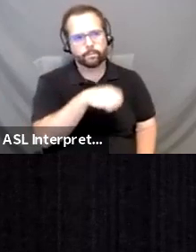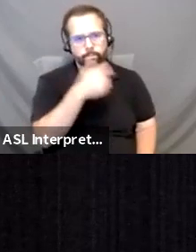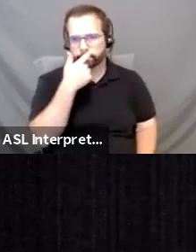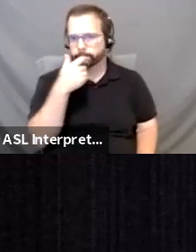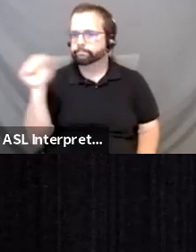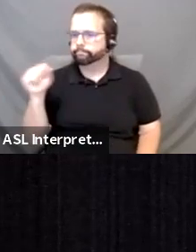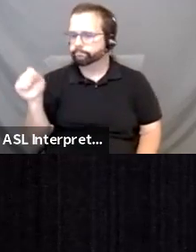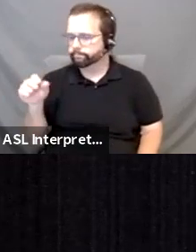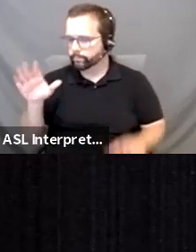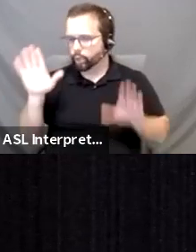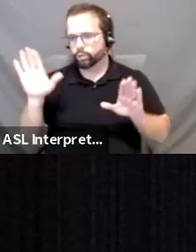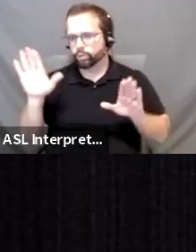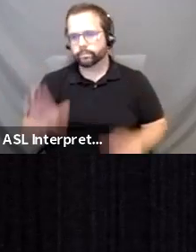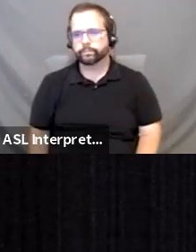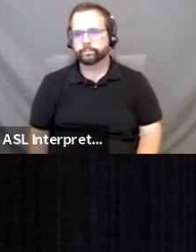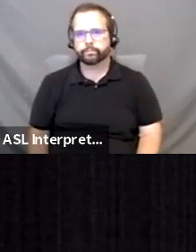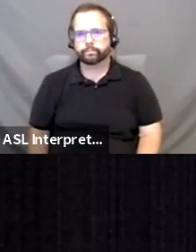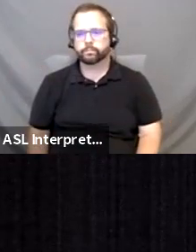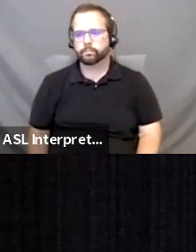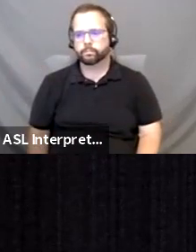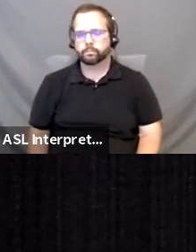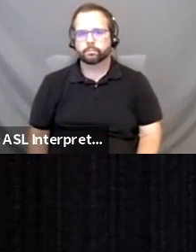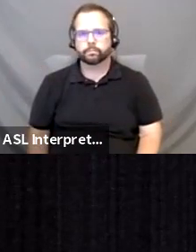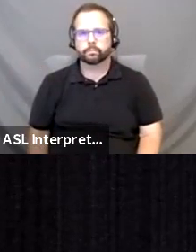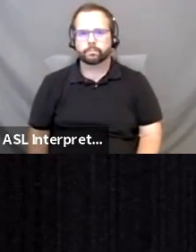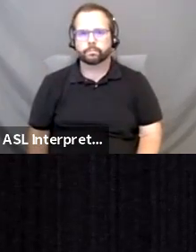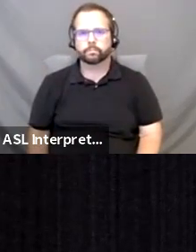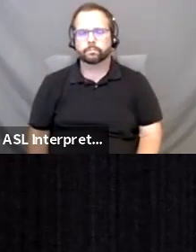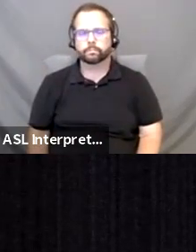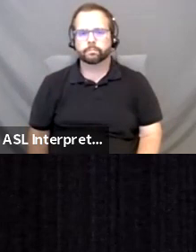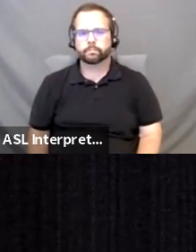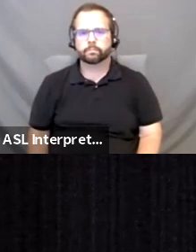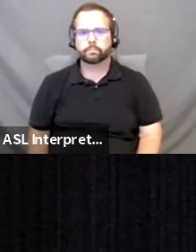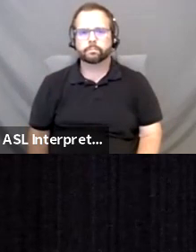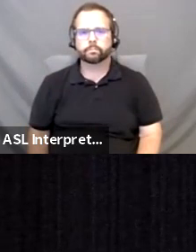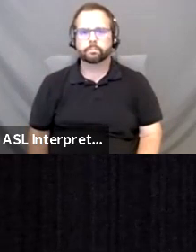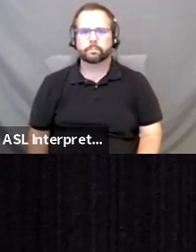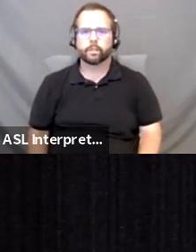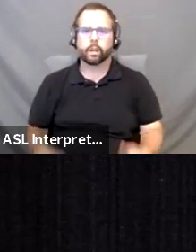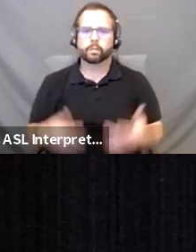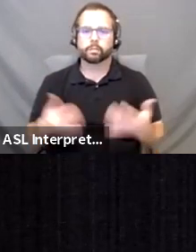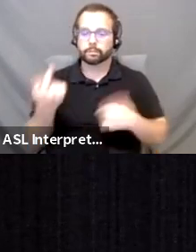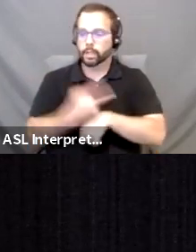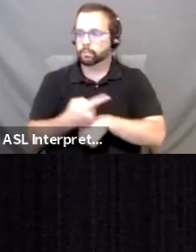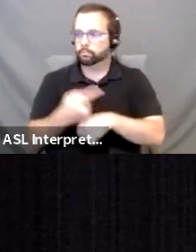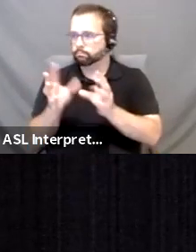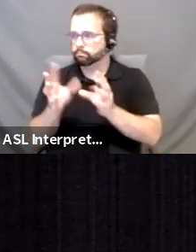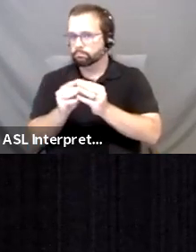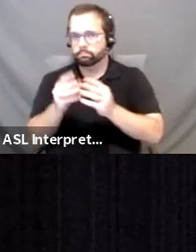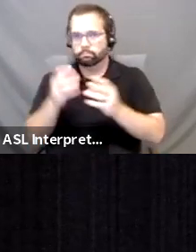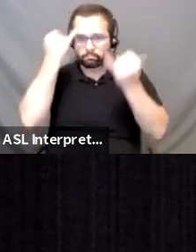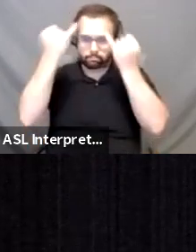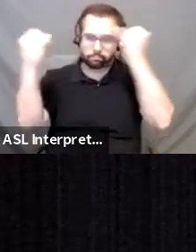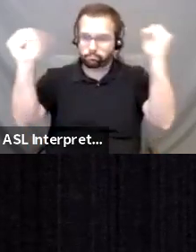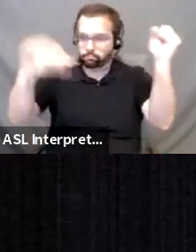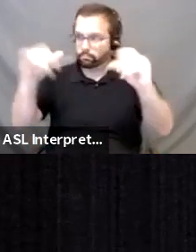Awesome. Okay. Well, you know, so I kind of took some notes throughout today because I don't have a really great